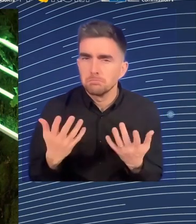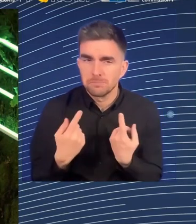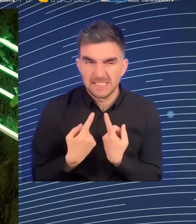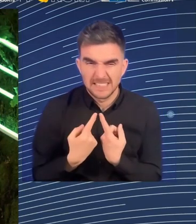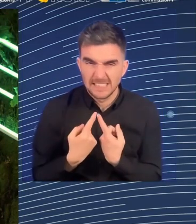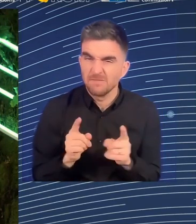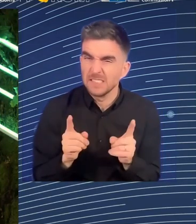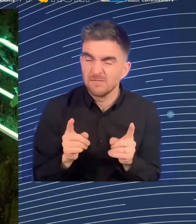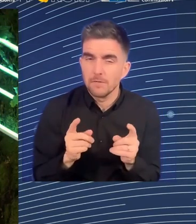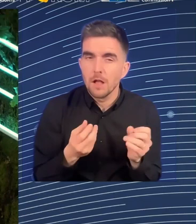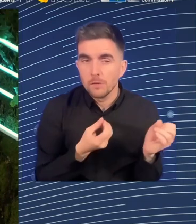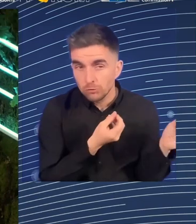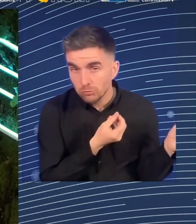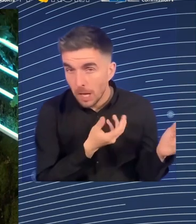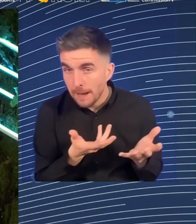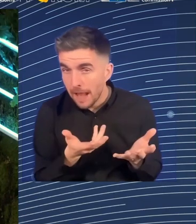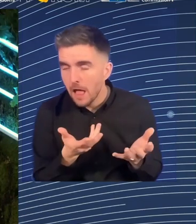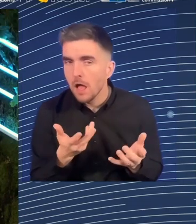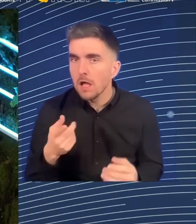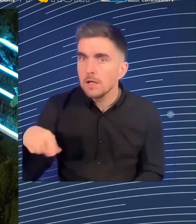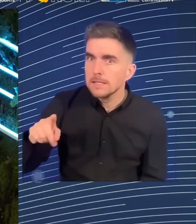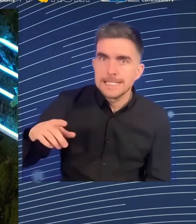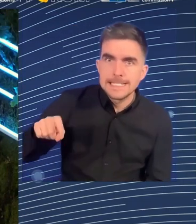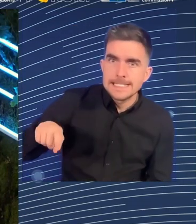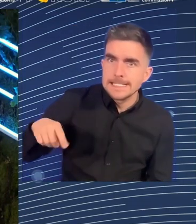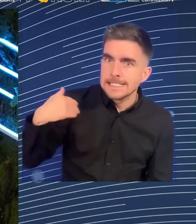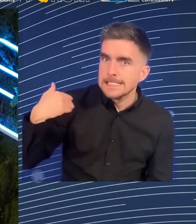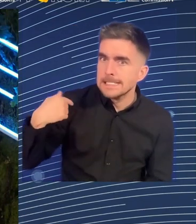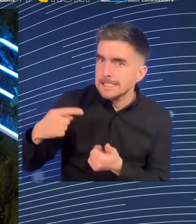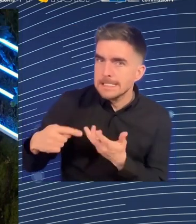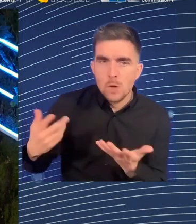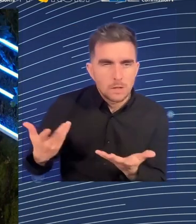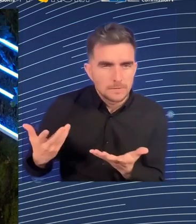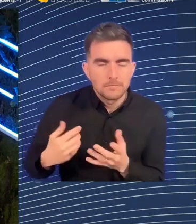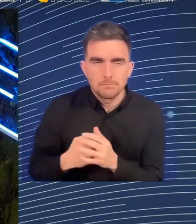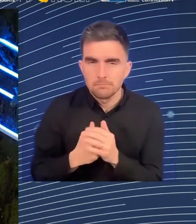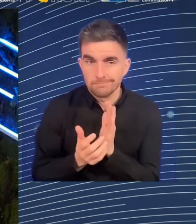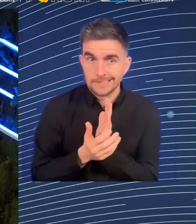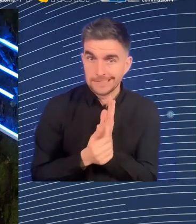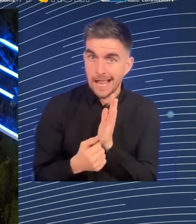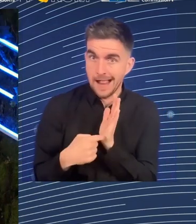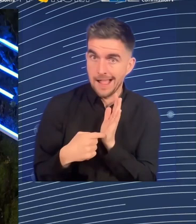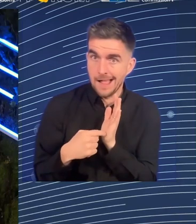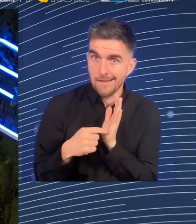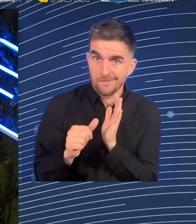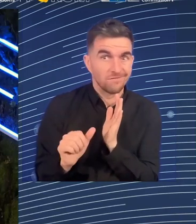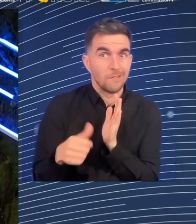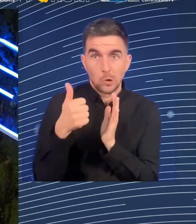skills shortages? And what would be, in your view, the best practices that they